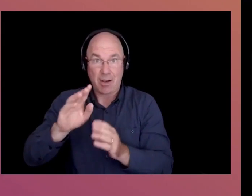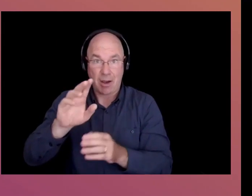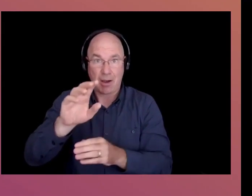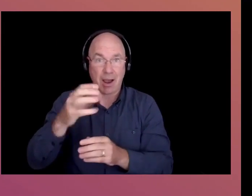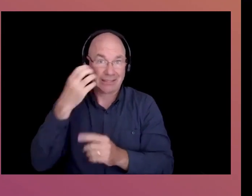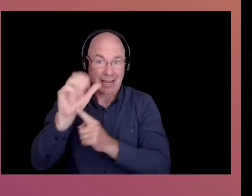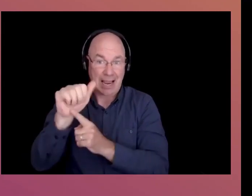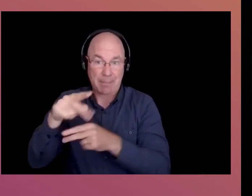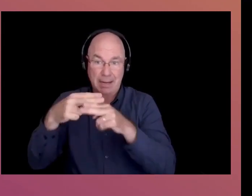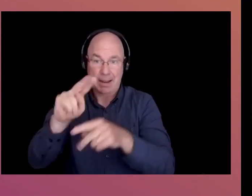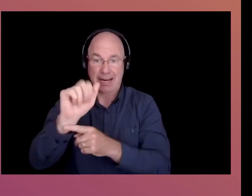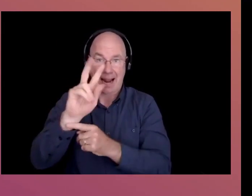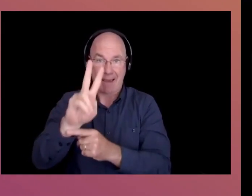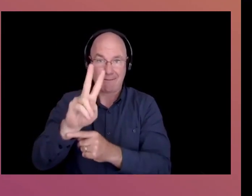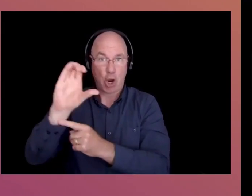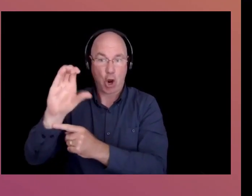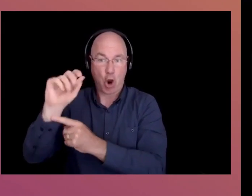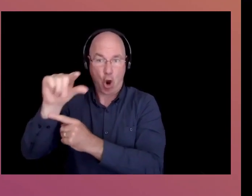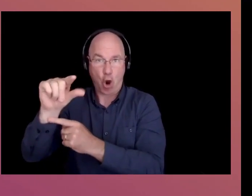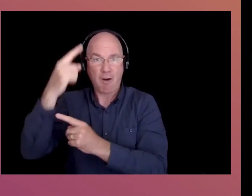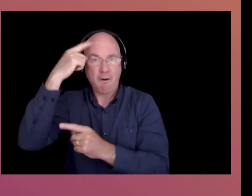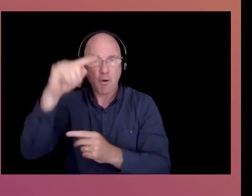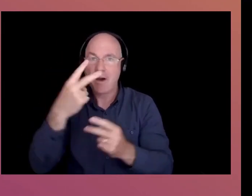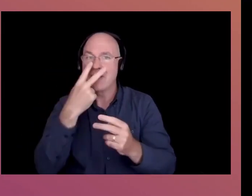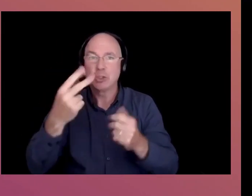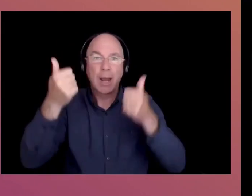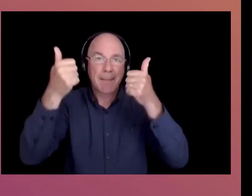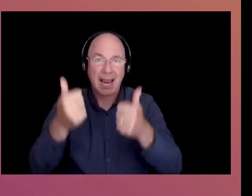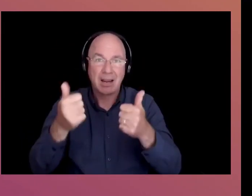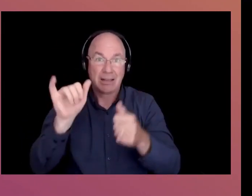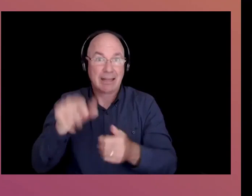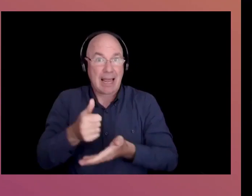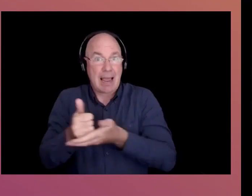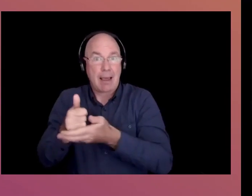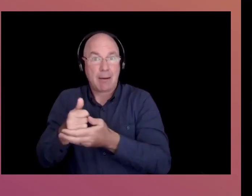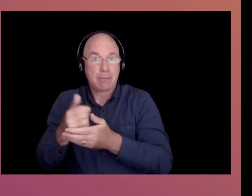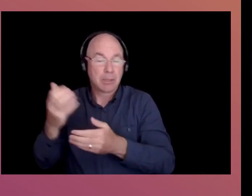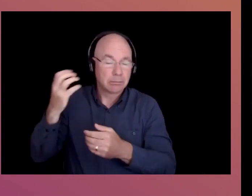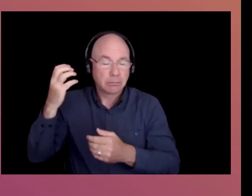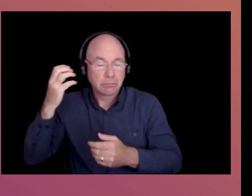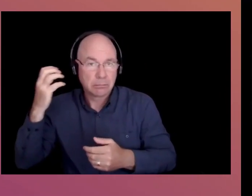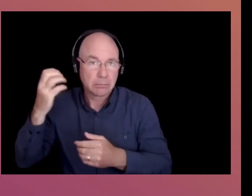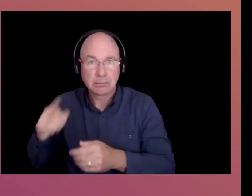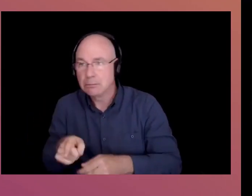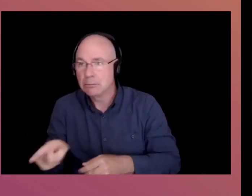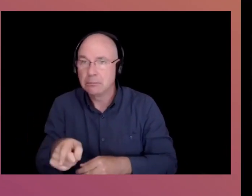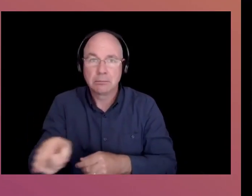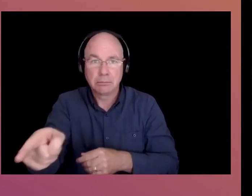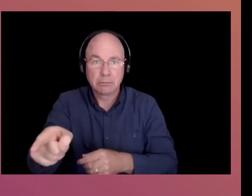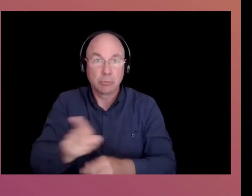navigation system for the visually impaired. It assists them to move around locations in the real